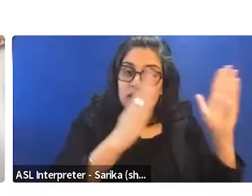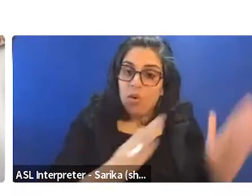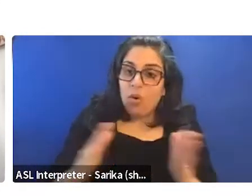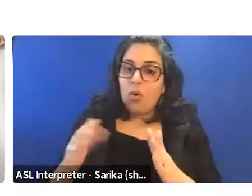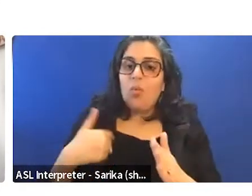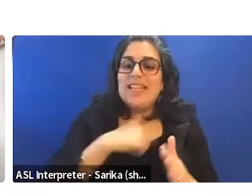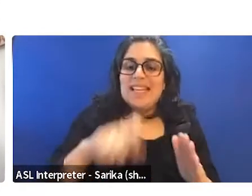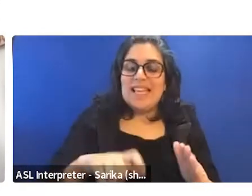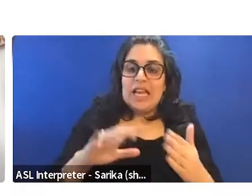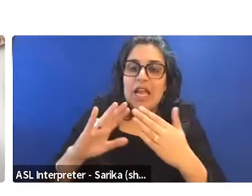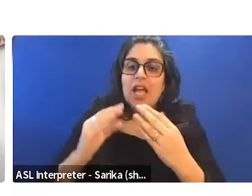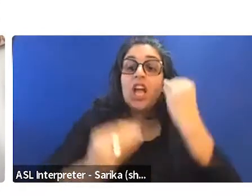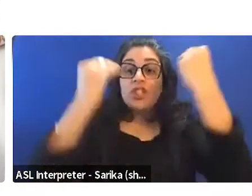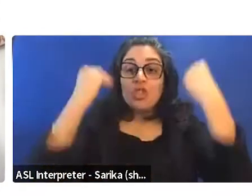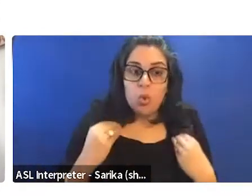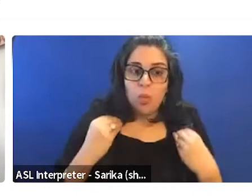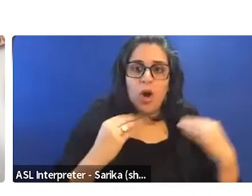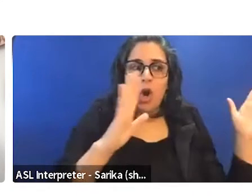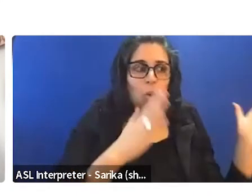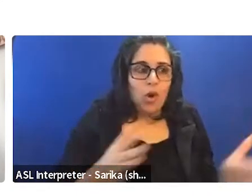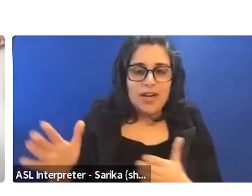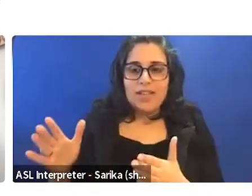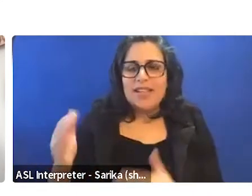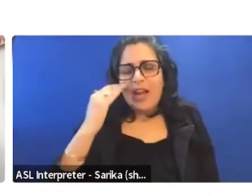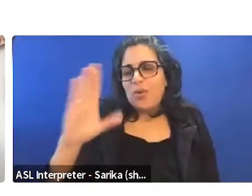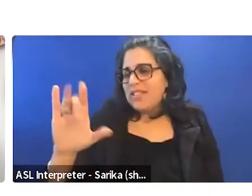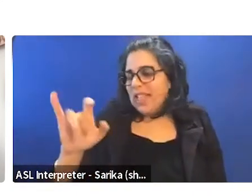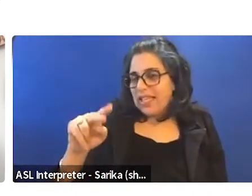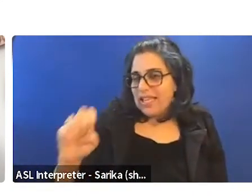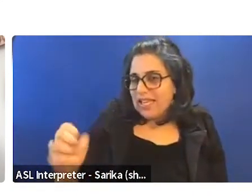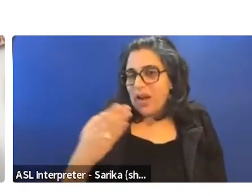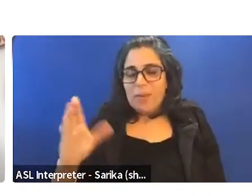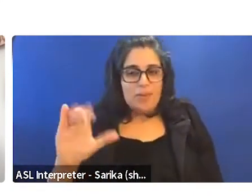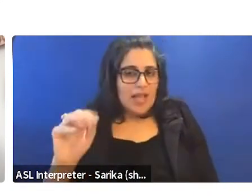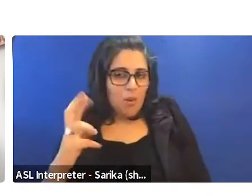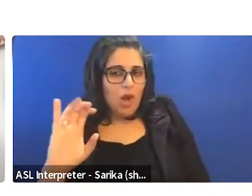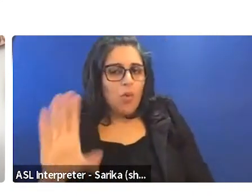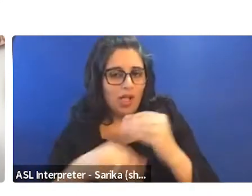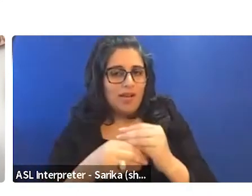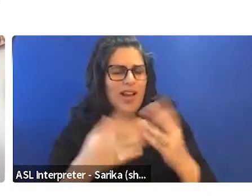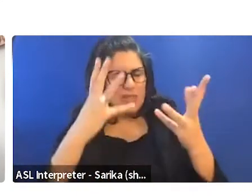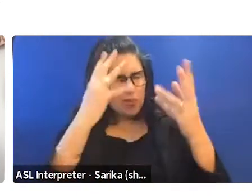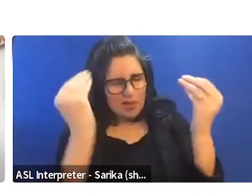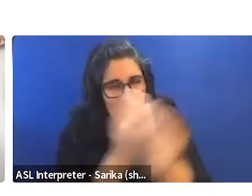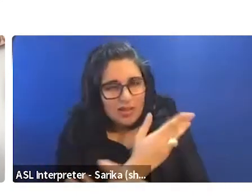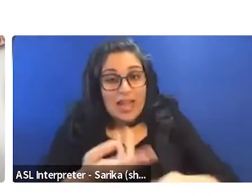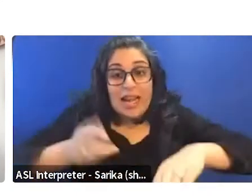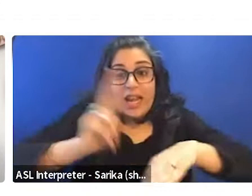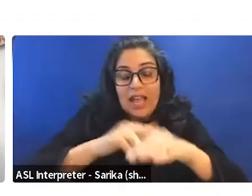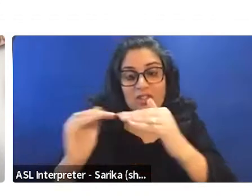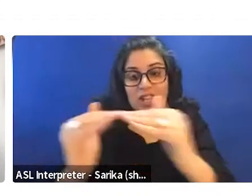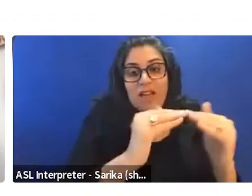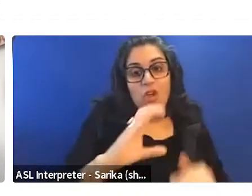consumer organizing. And I know that Celine and maybe Cameron are going to talk a little bit more about that, but I just wanted to add that it is on national level,